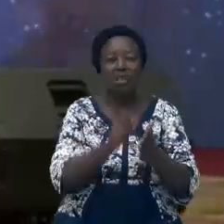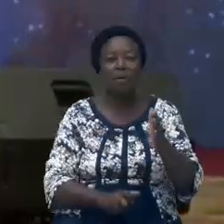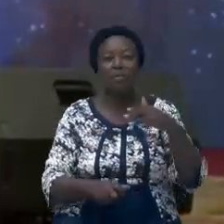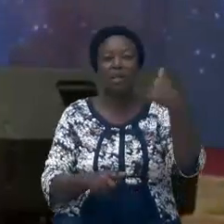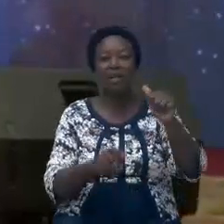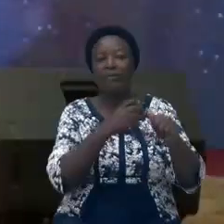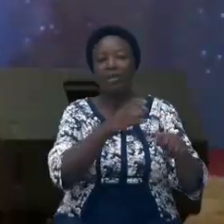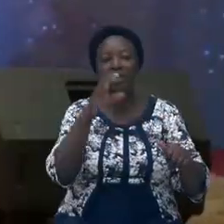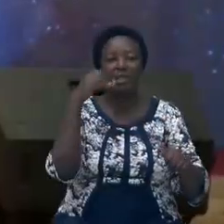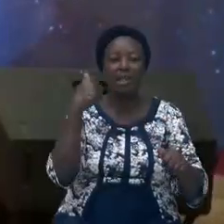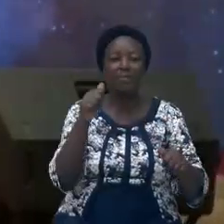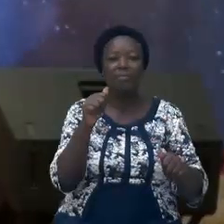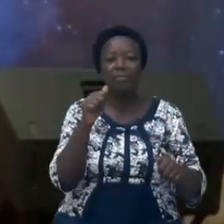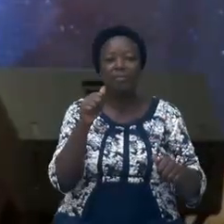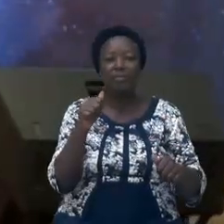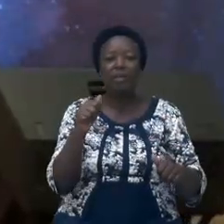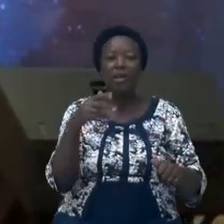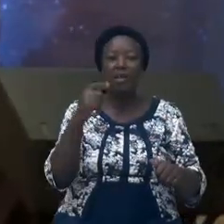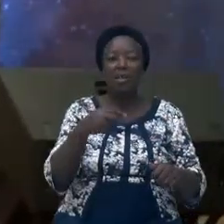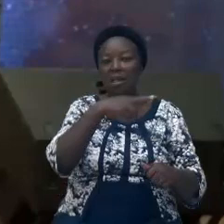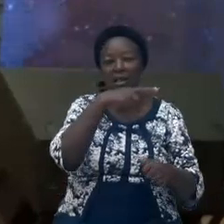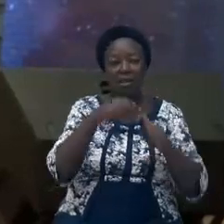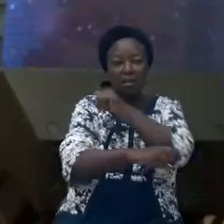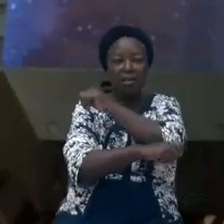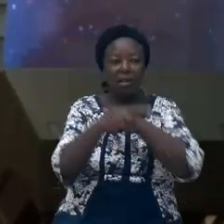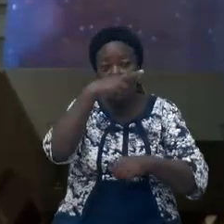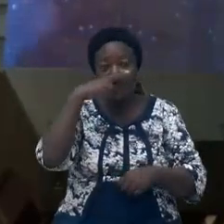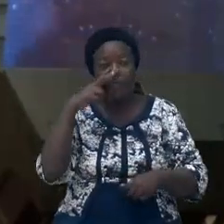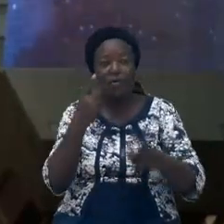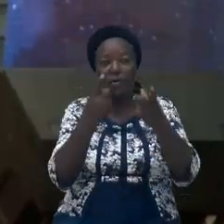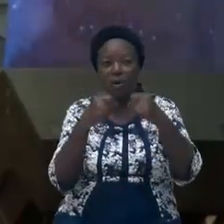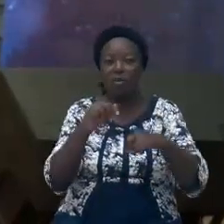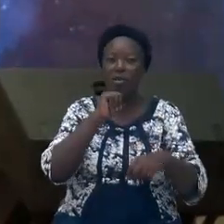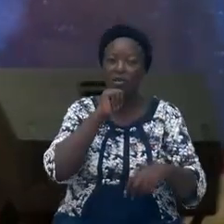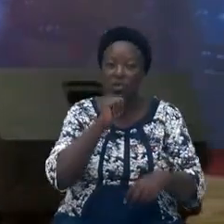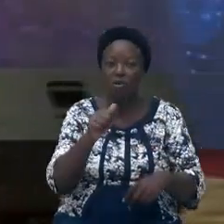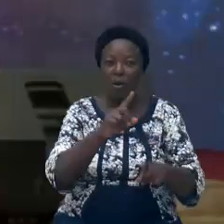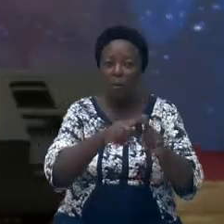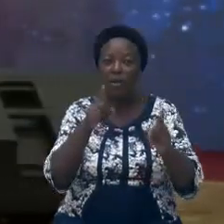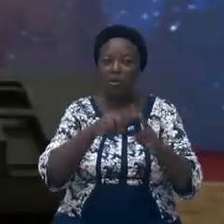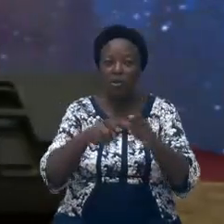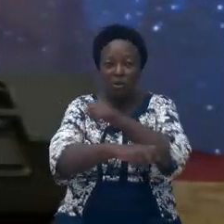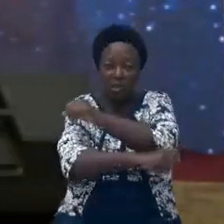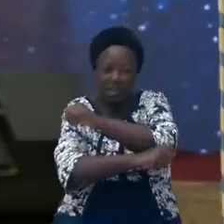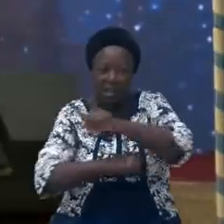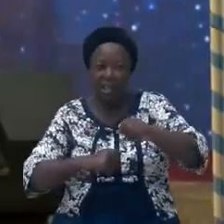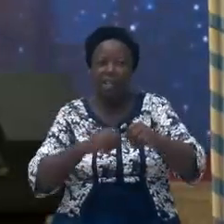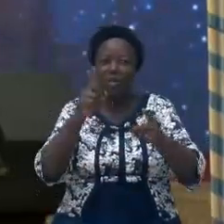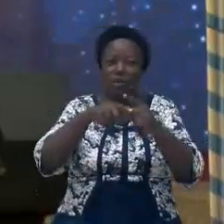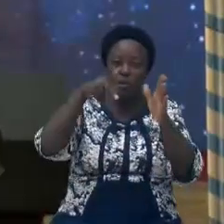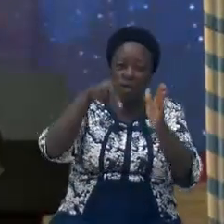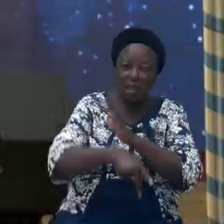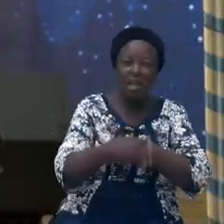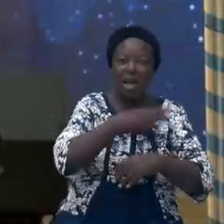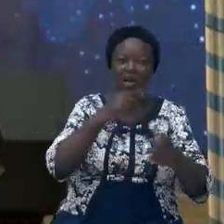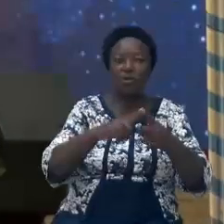verse 10. John chapter 10, I'm looking at verse 10. The thief cometh not